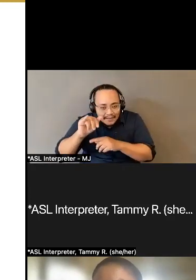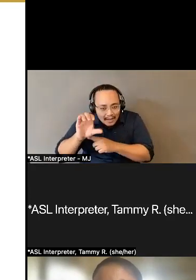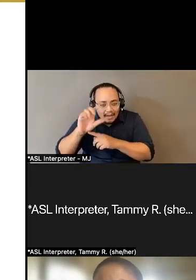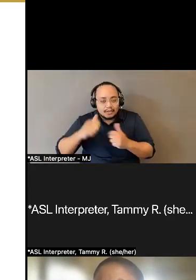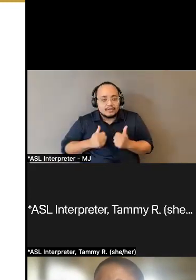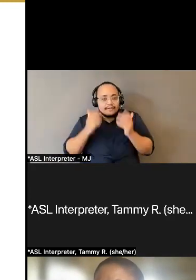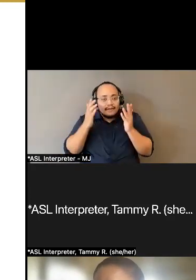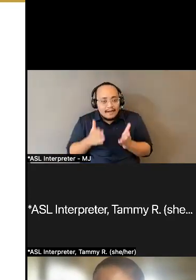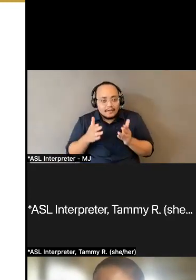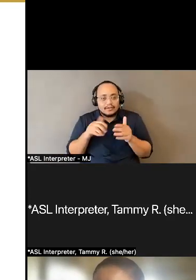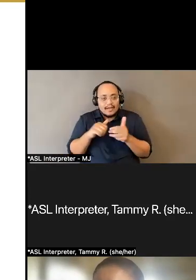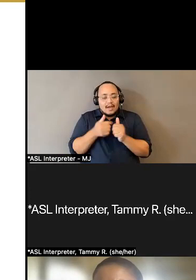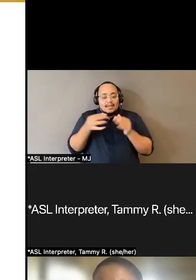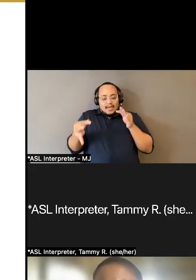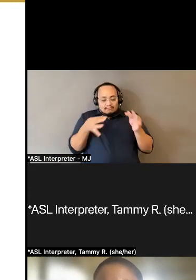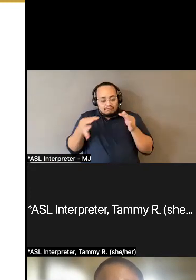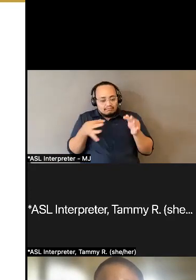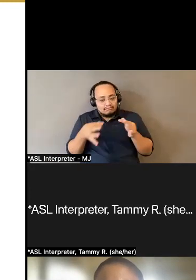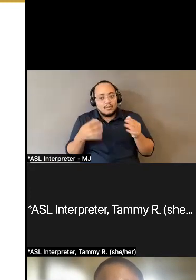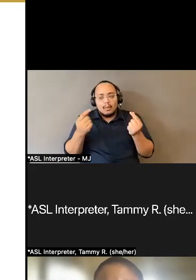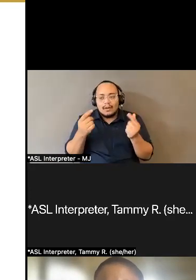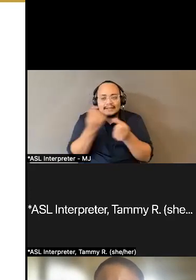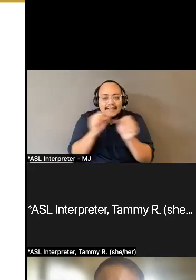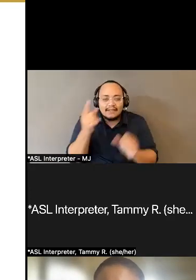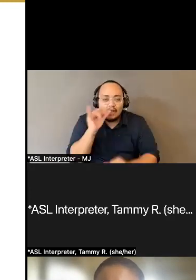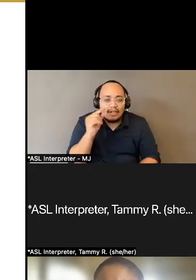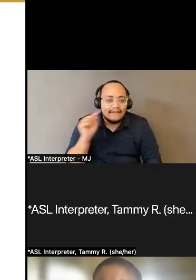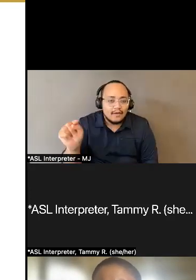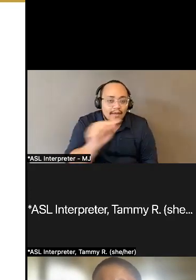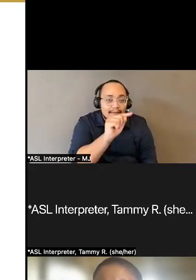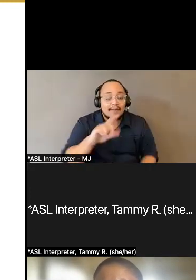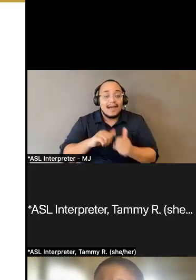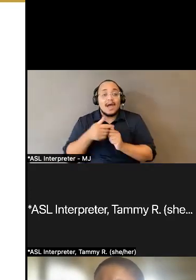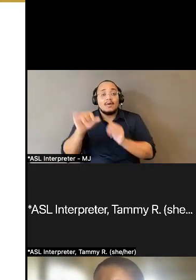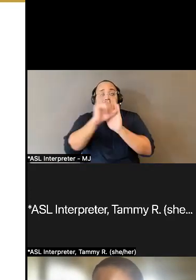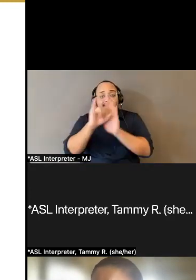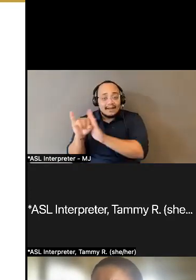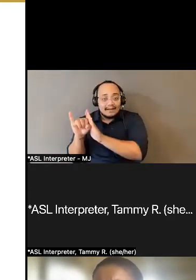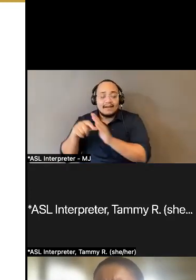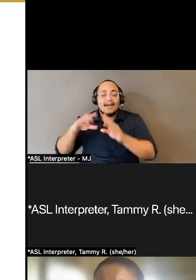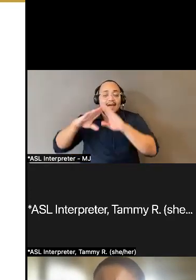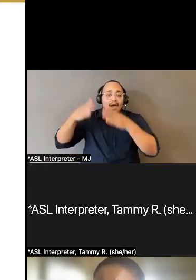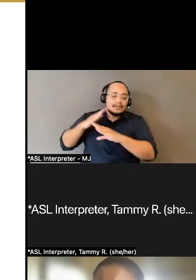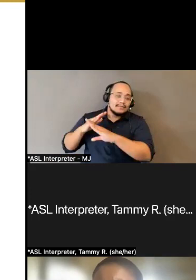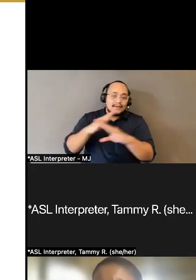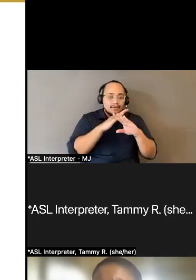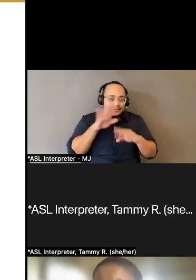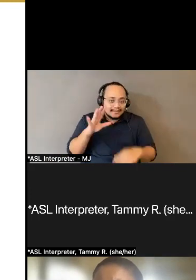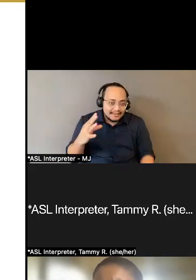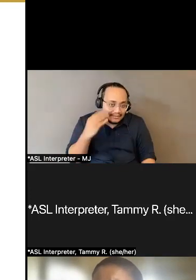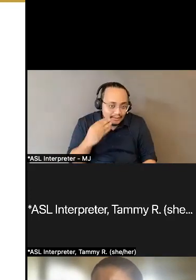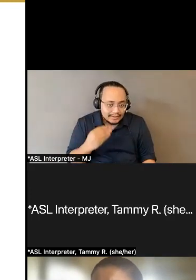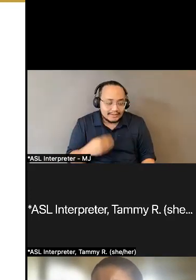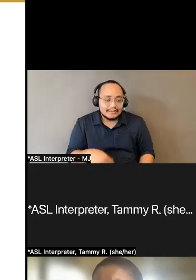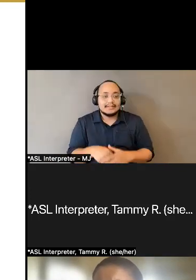survivors define safety, how they identify the housing barriers that they experience